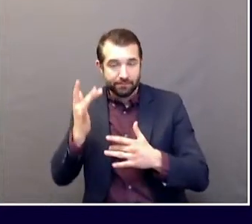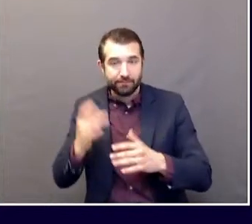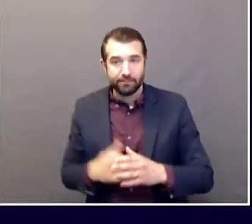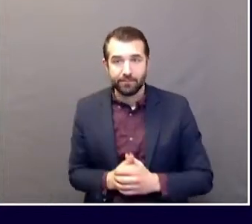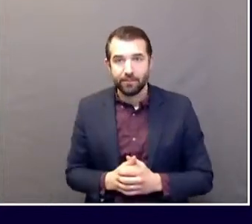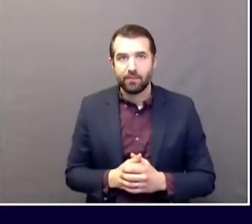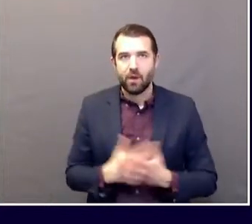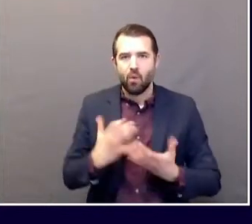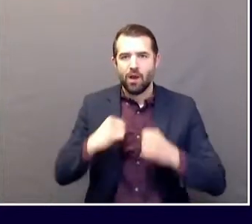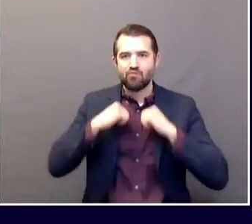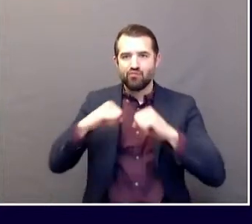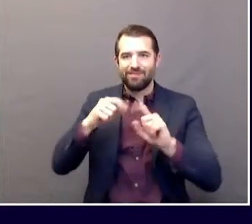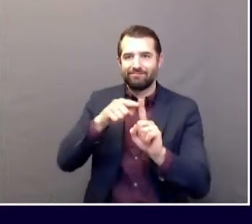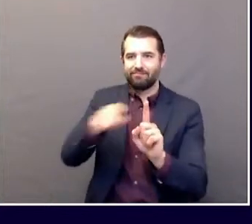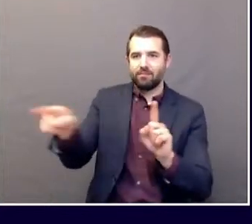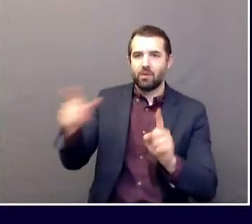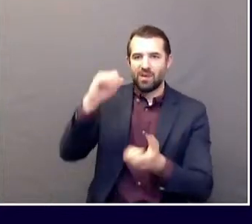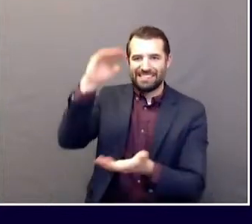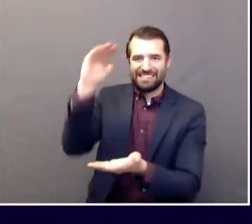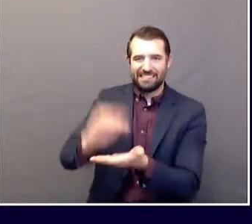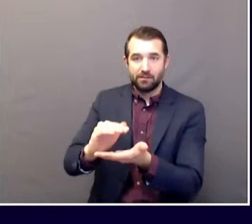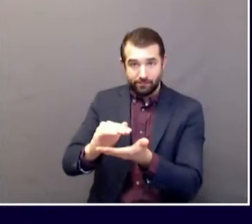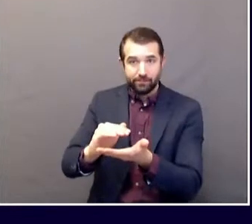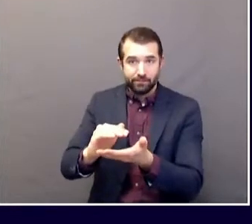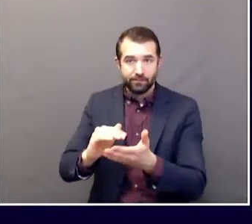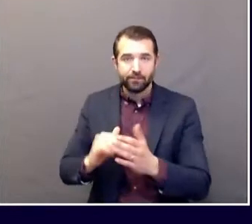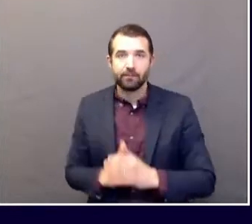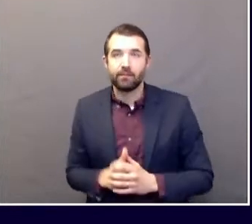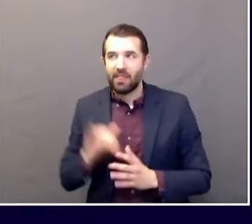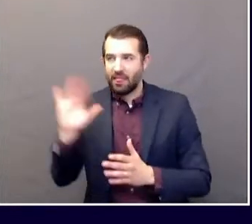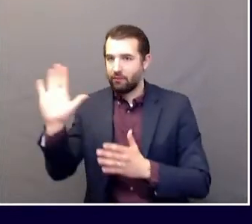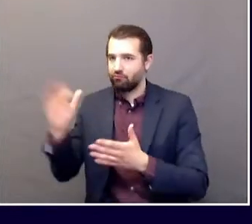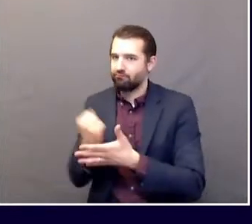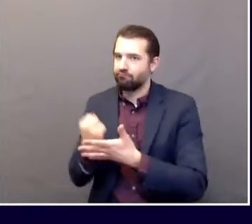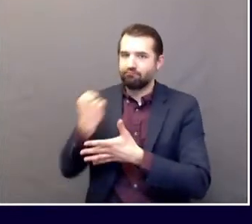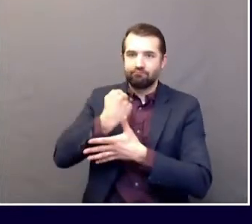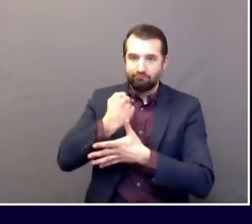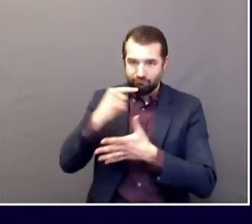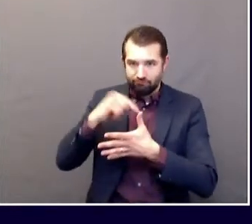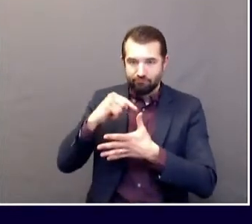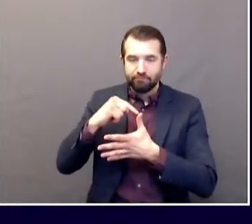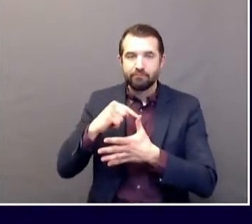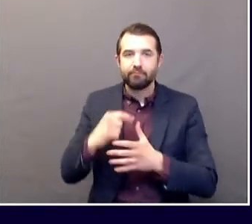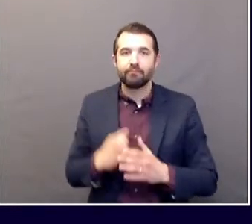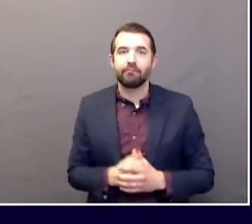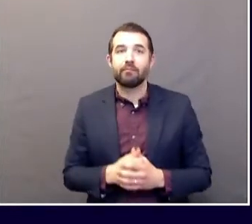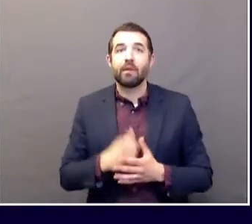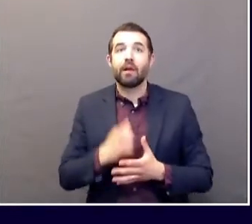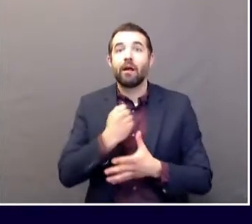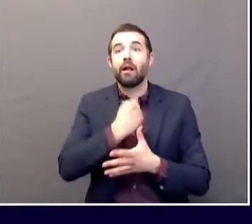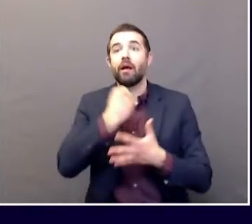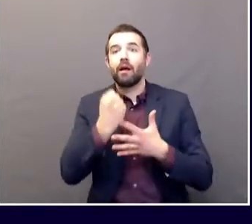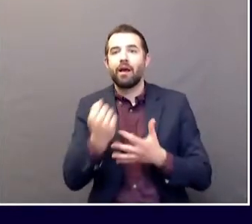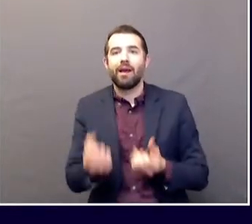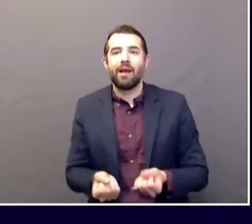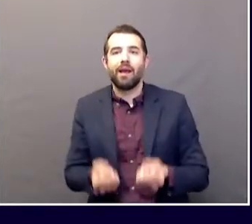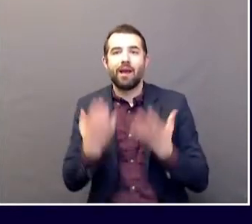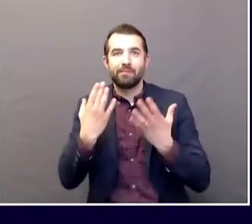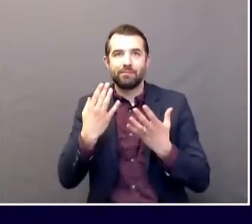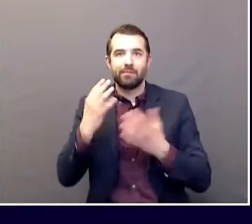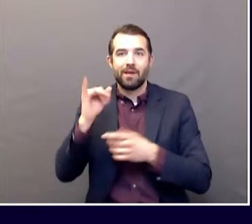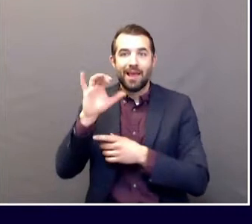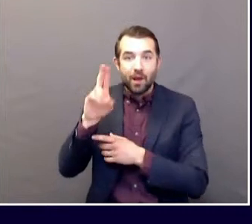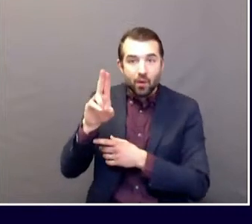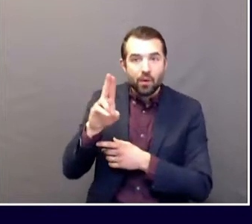to minimize death from COVID-19, as well as minimize the number of people in the ICU, the number of people on a